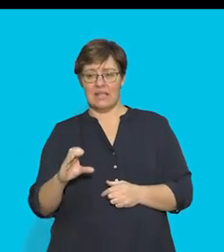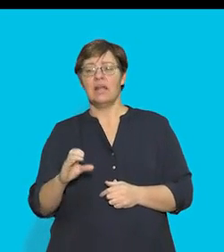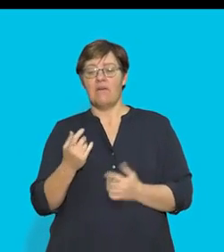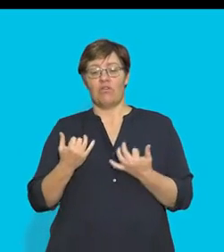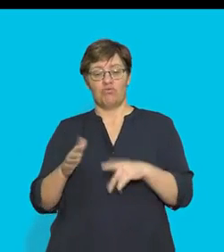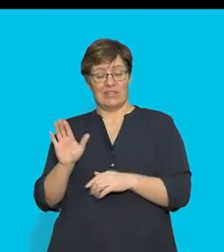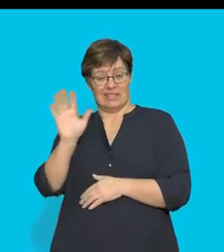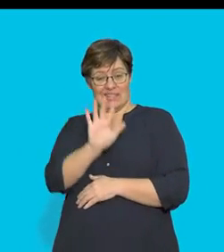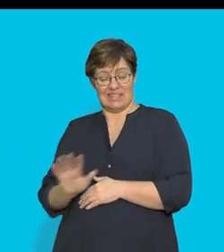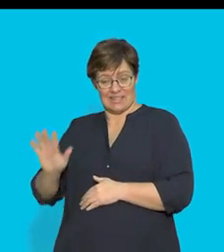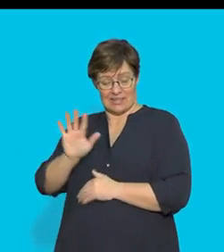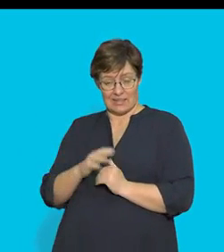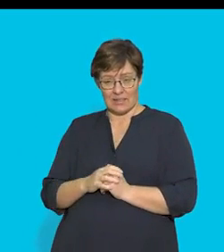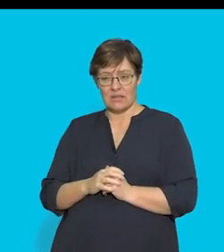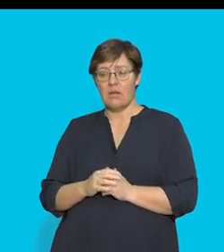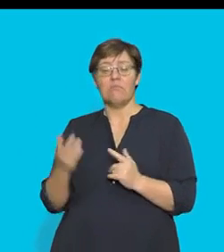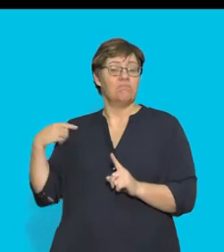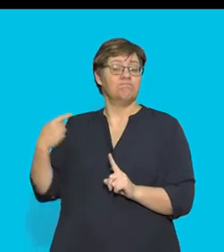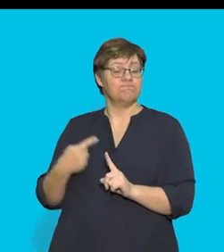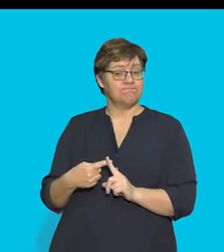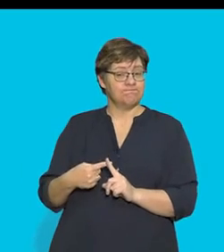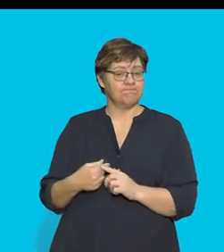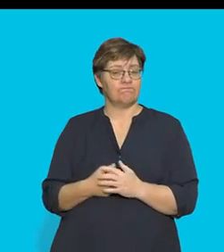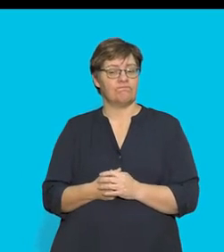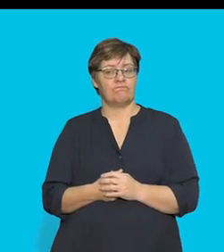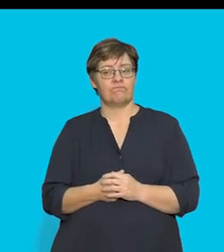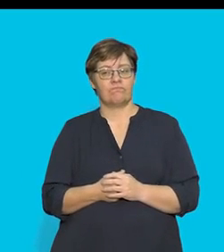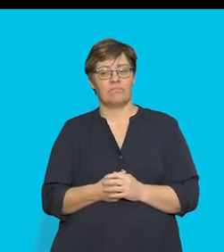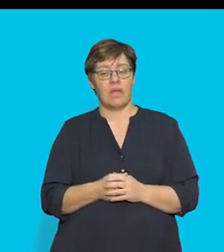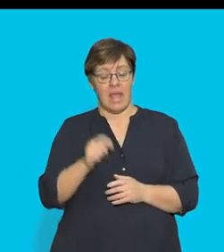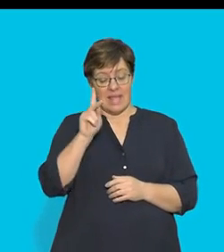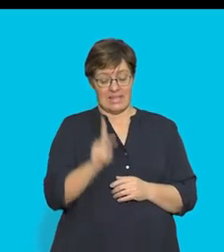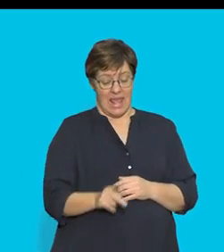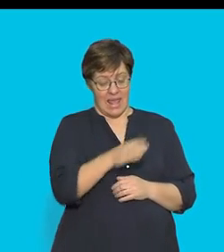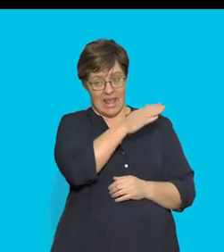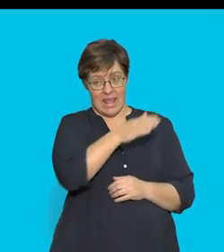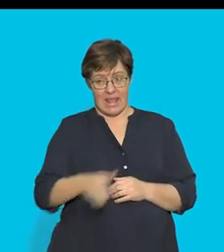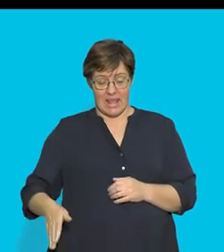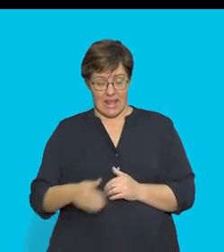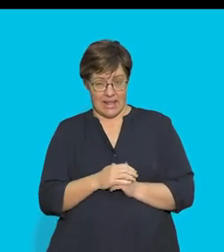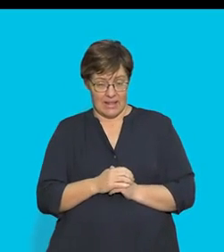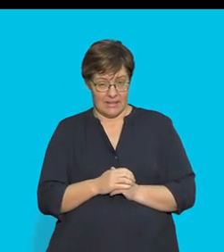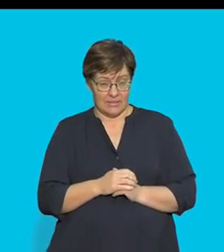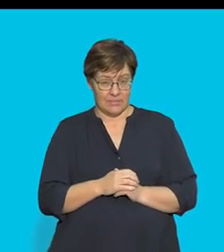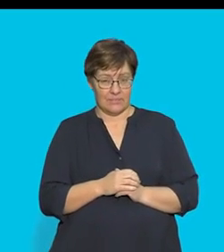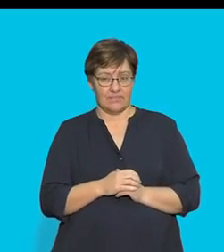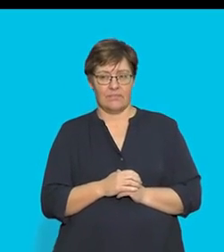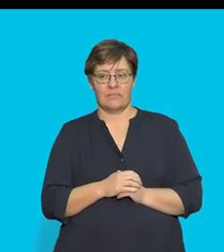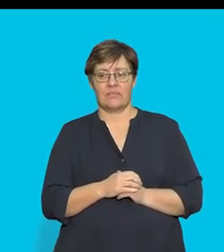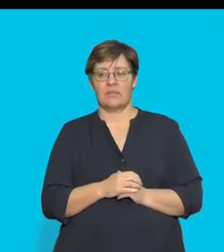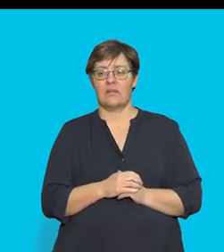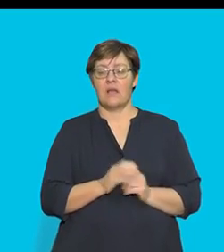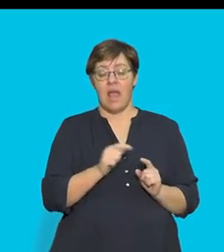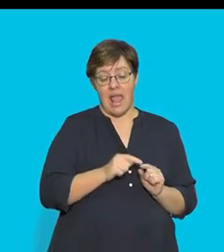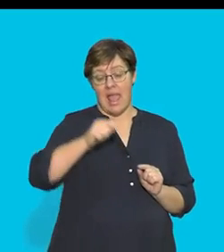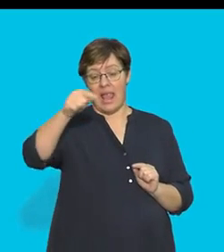here. And so far we've got this angle, this side, we have the angle